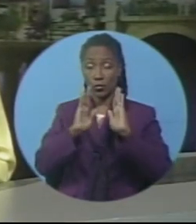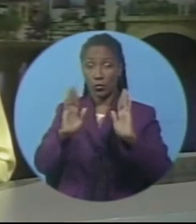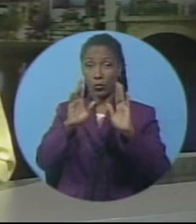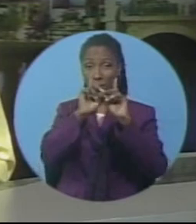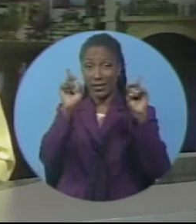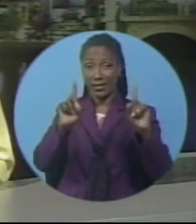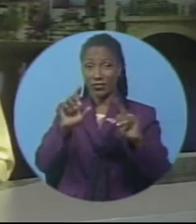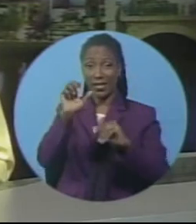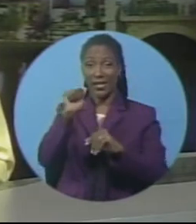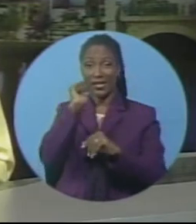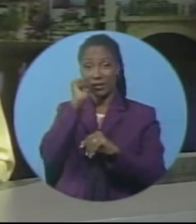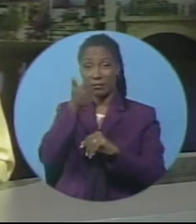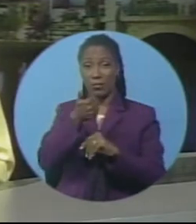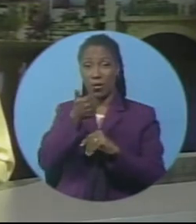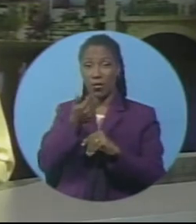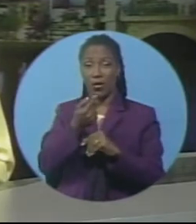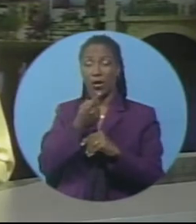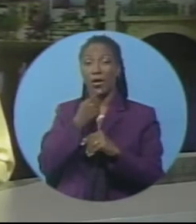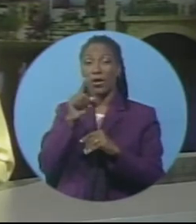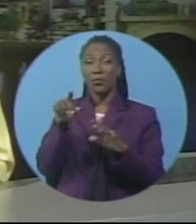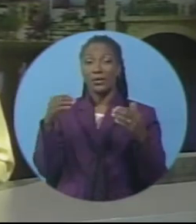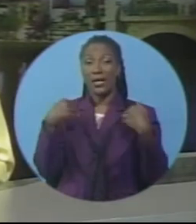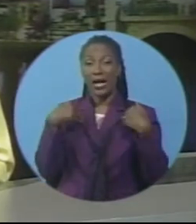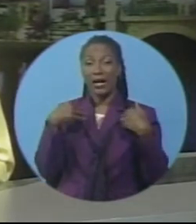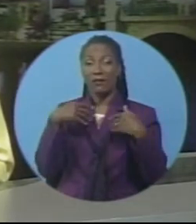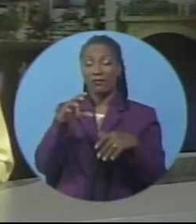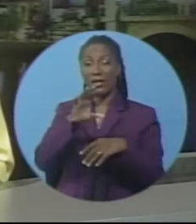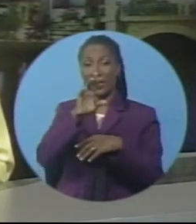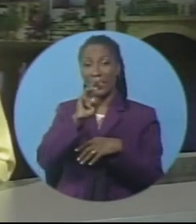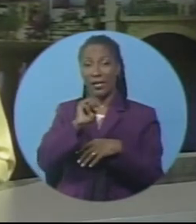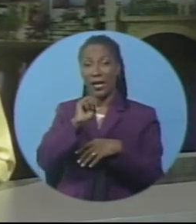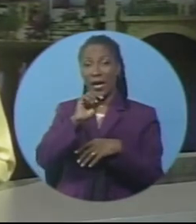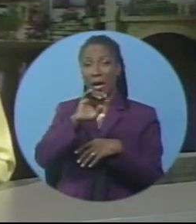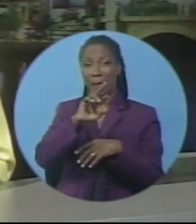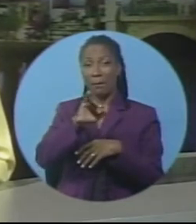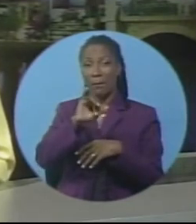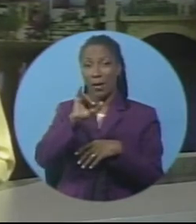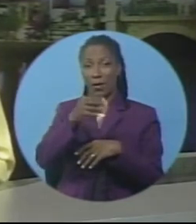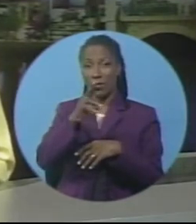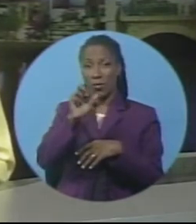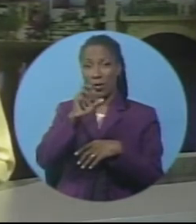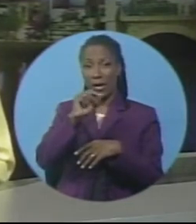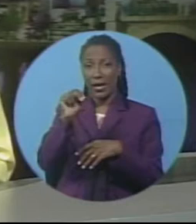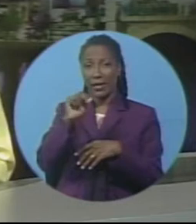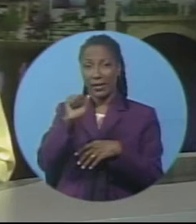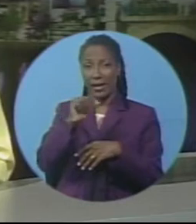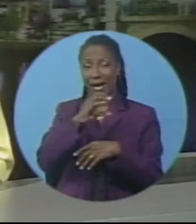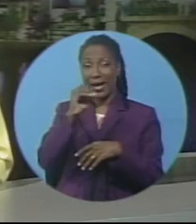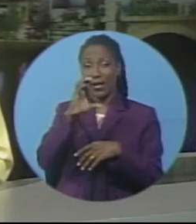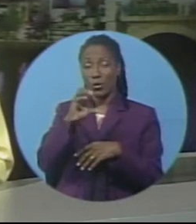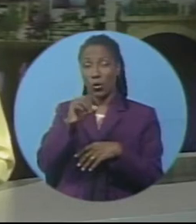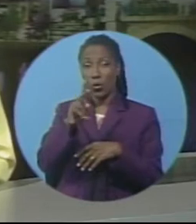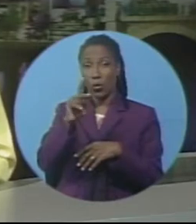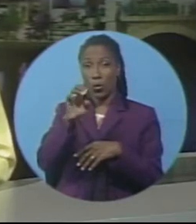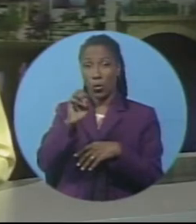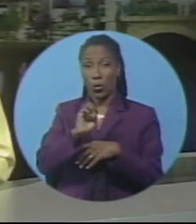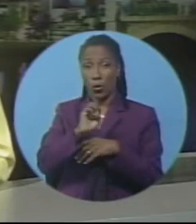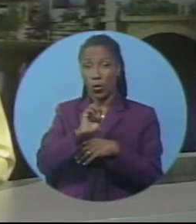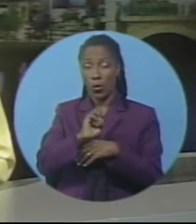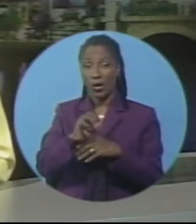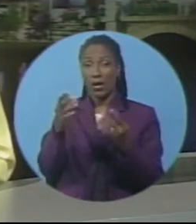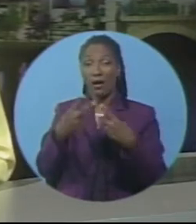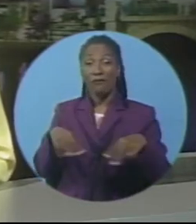Magistrates Court tomorrow, charged with possession of marijuana and cocaine valued in excess of $1 million. He